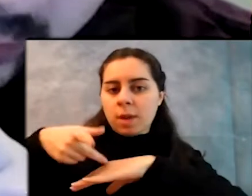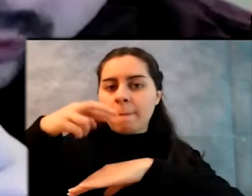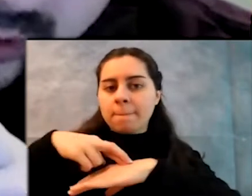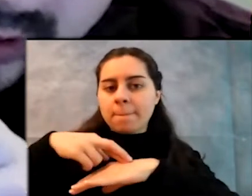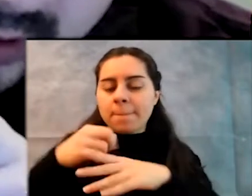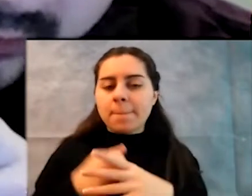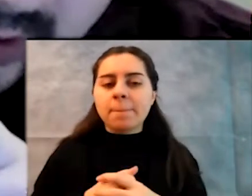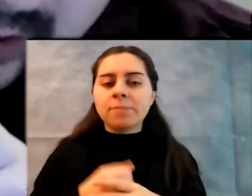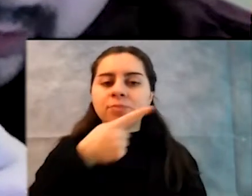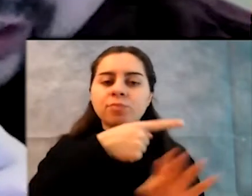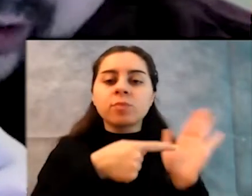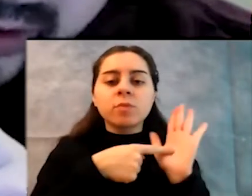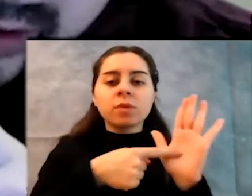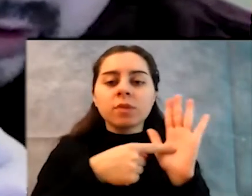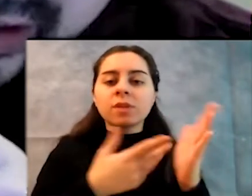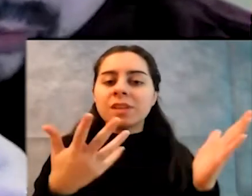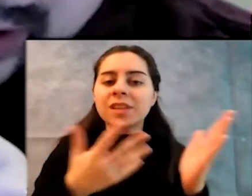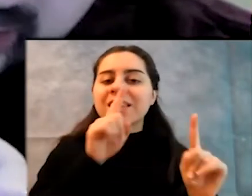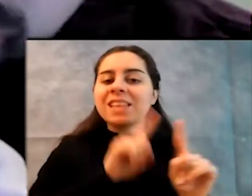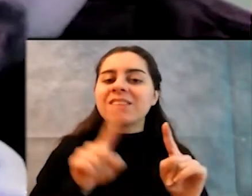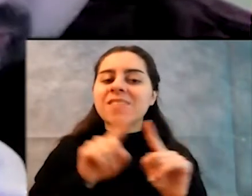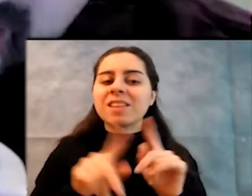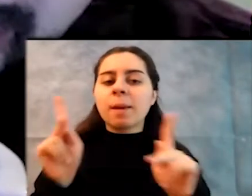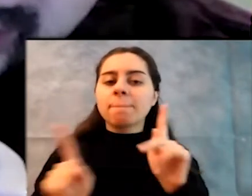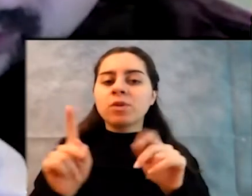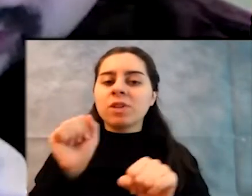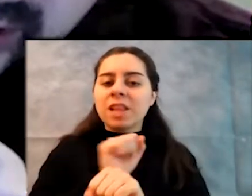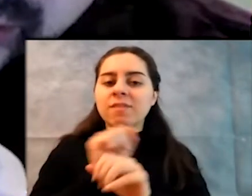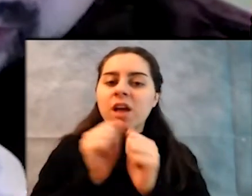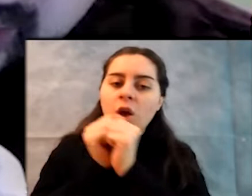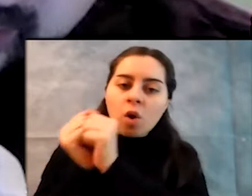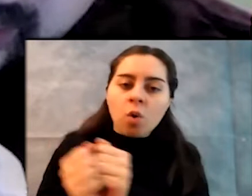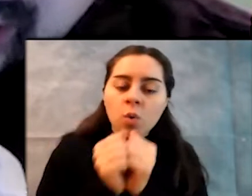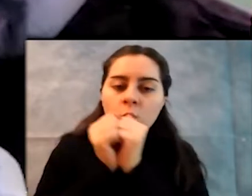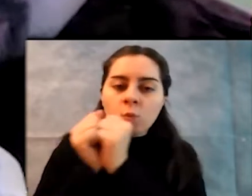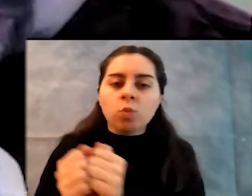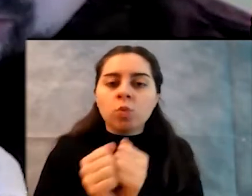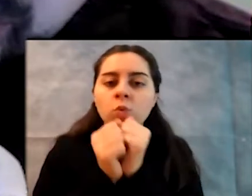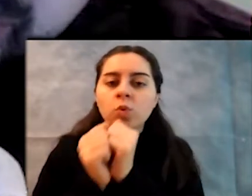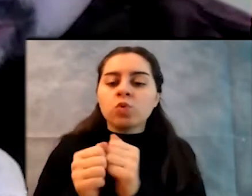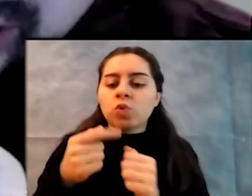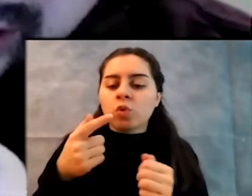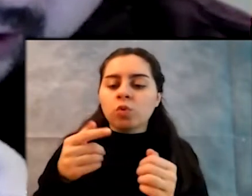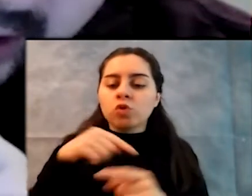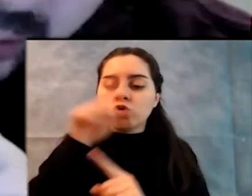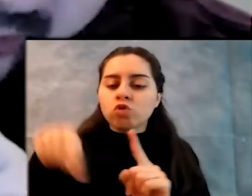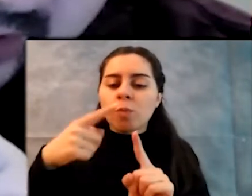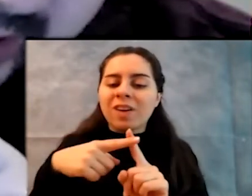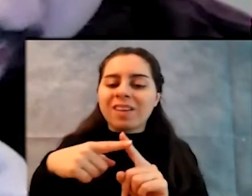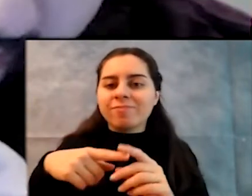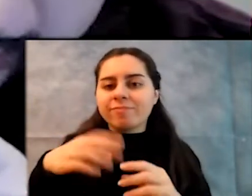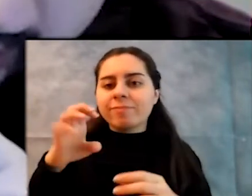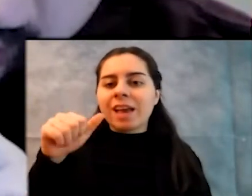and nuanced portrait of collective action that resists racial capitalism, colonialism, and climate disruption.